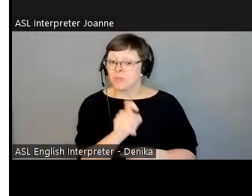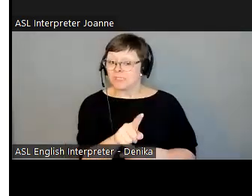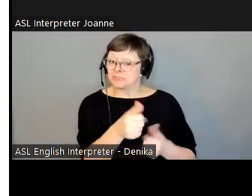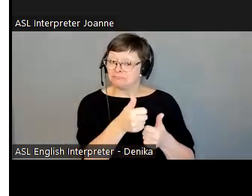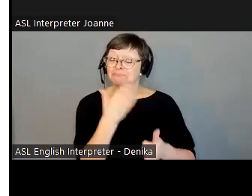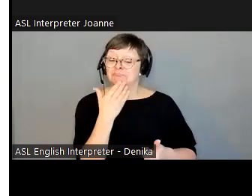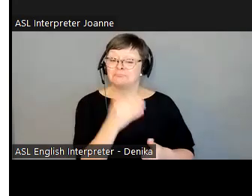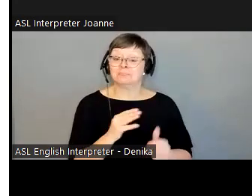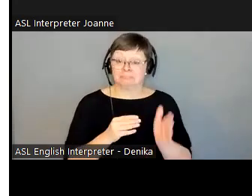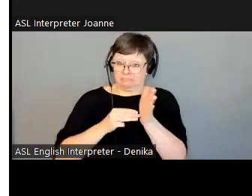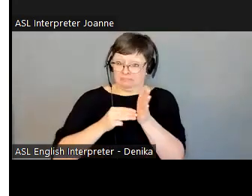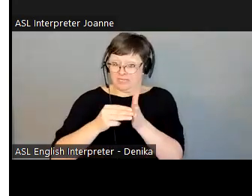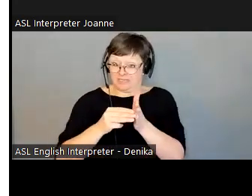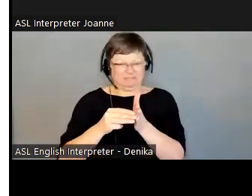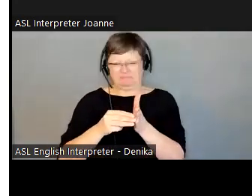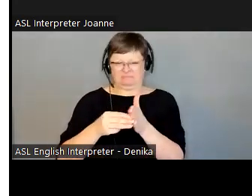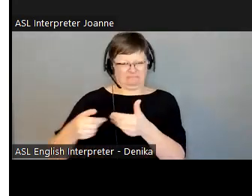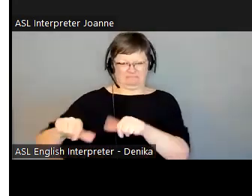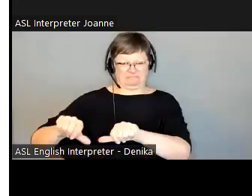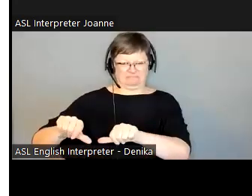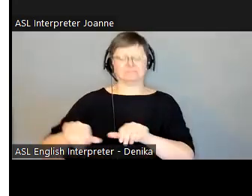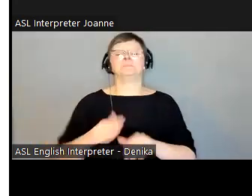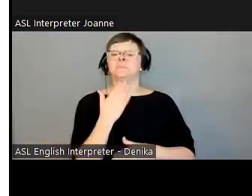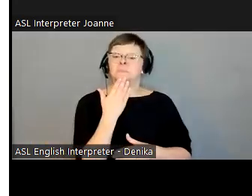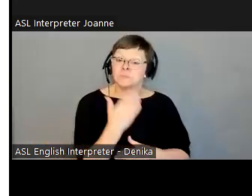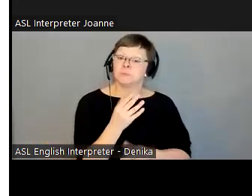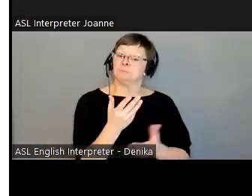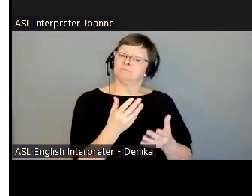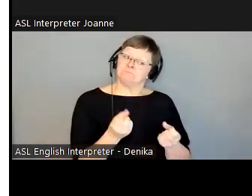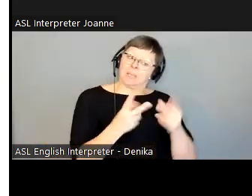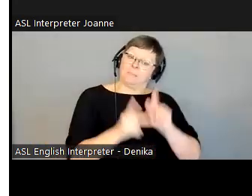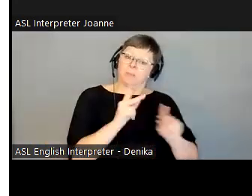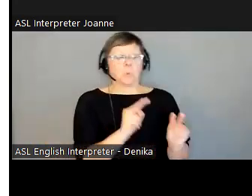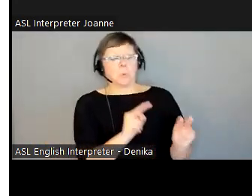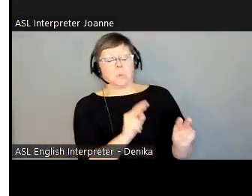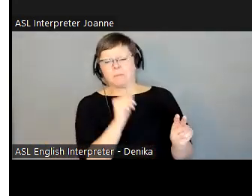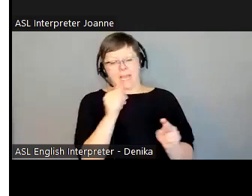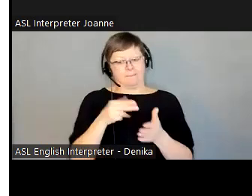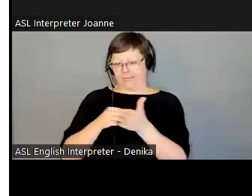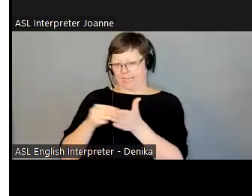millions, not good. Good viewership is what you're looking for.